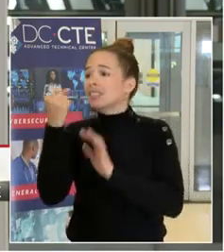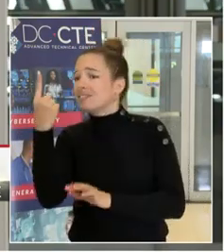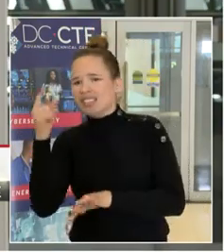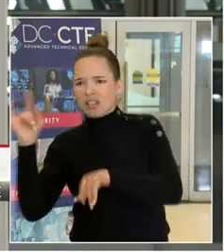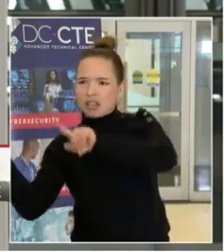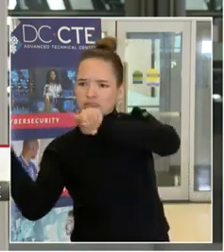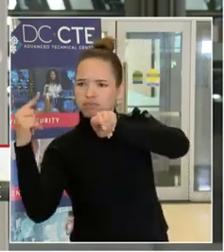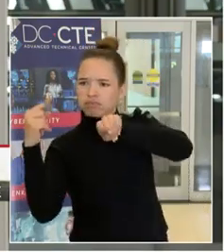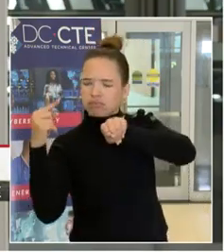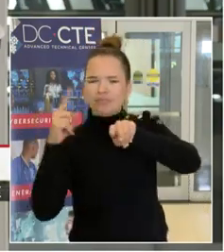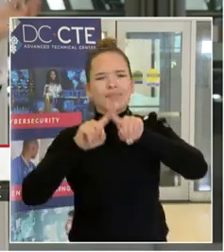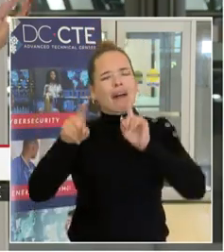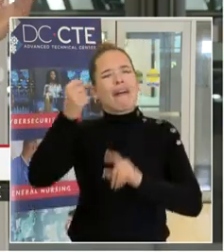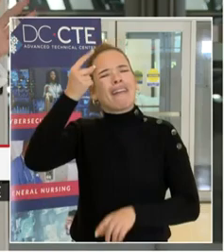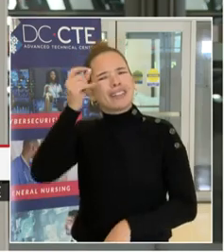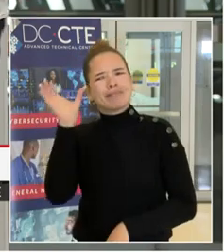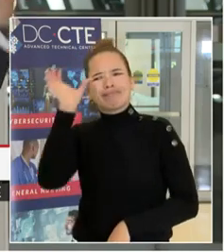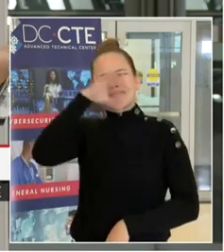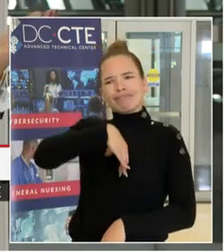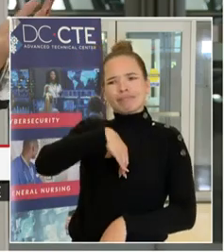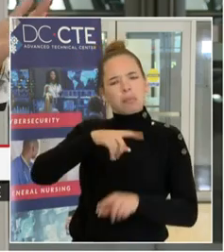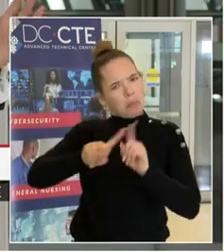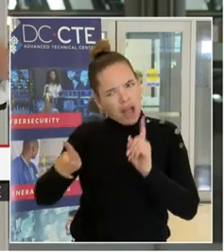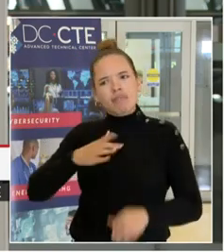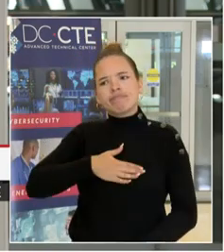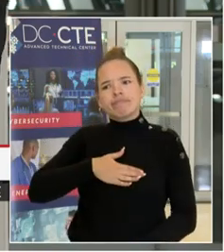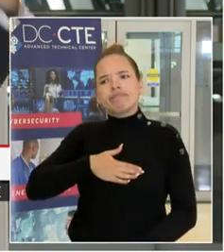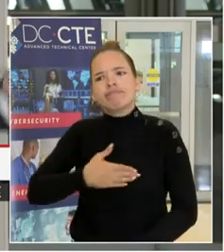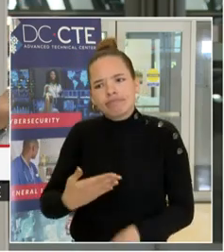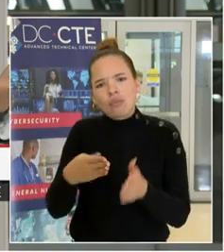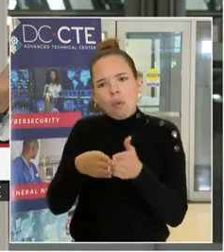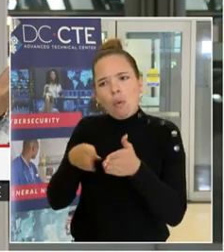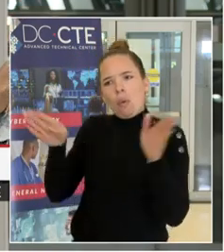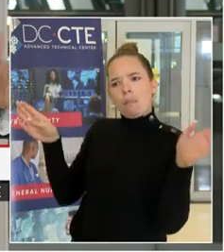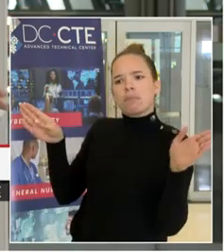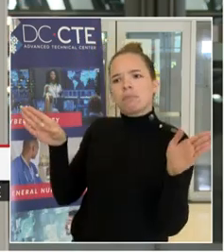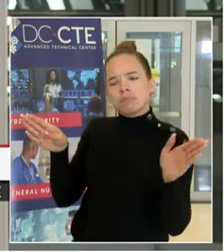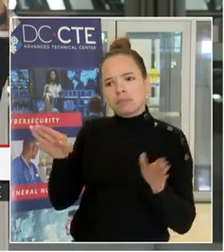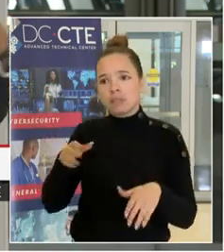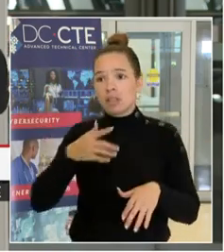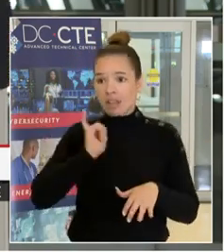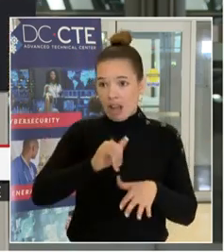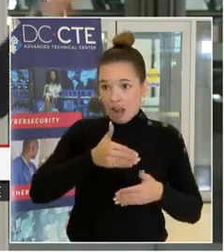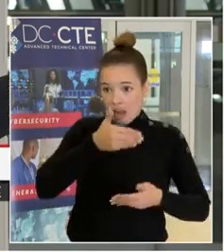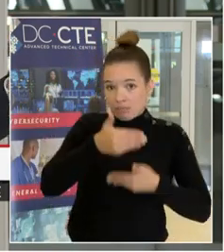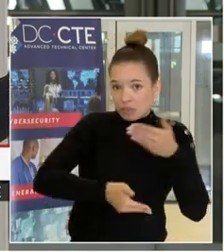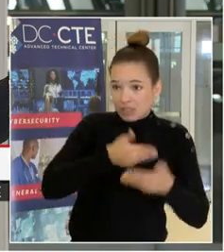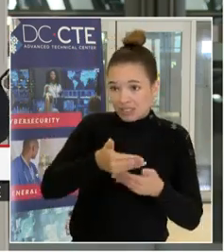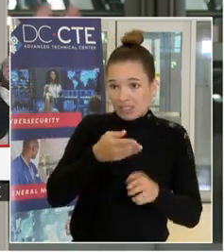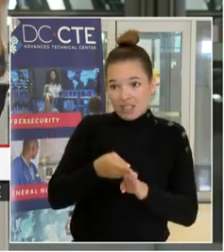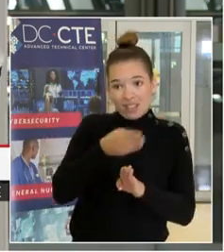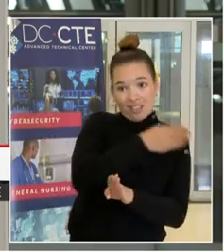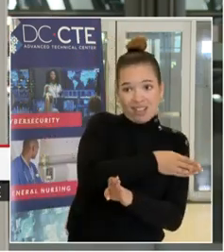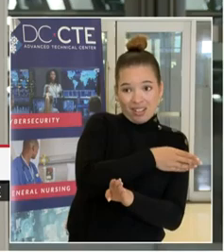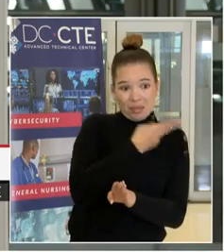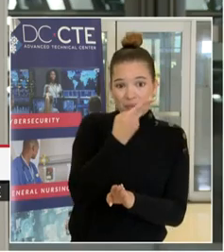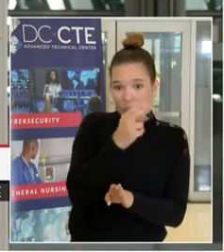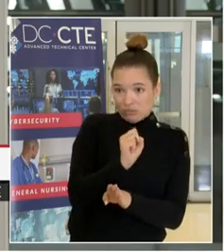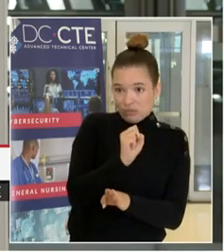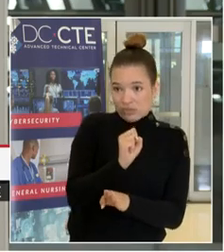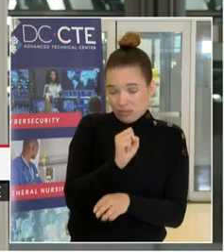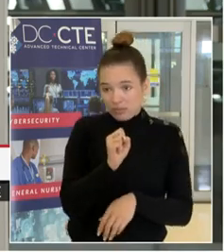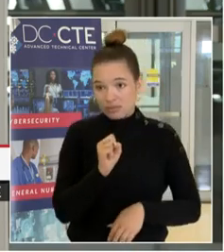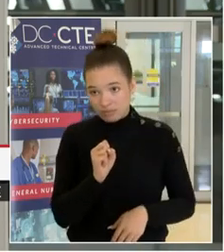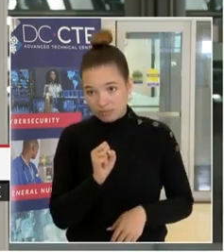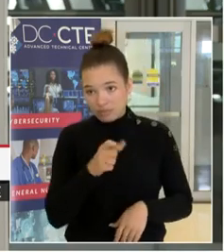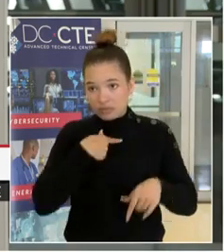that I started my journey in a dual enrollment program on a college campus that I then attended. And that's what's true for